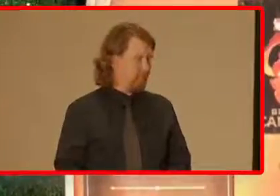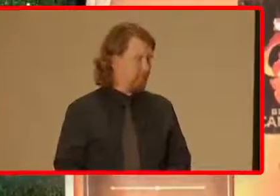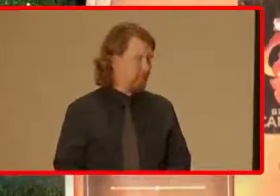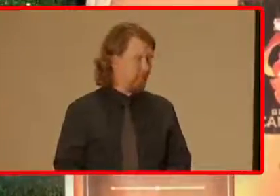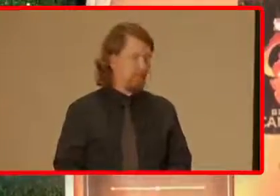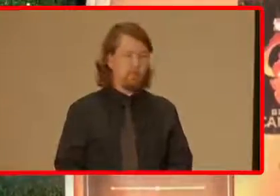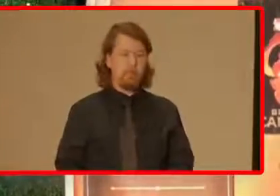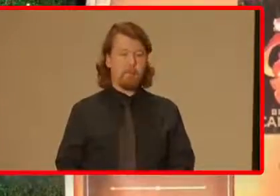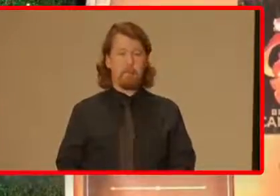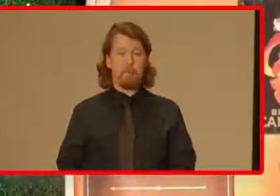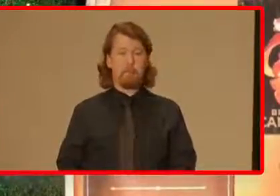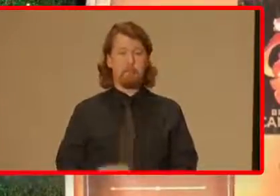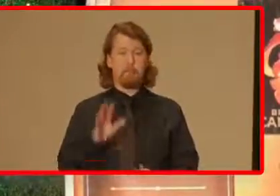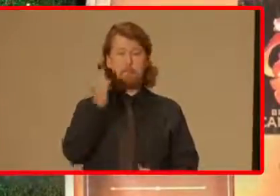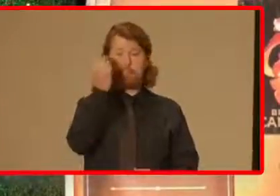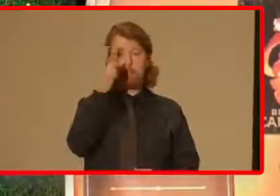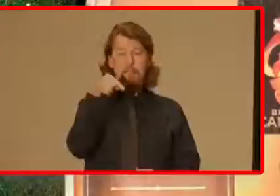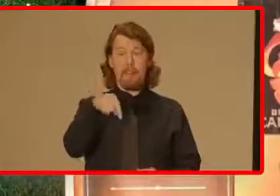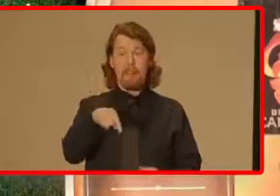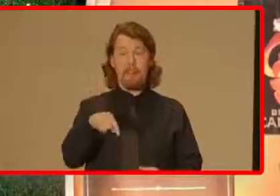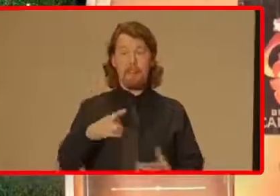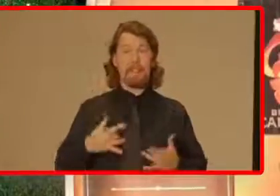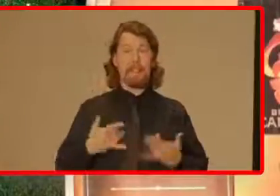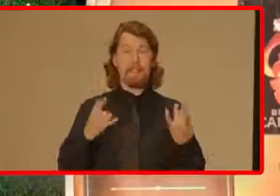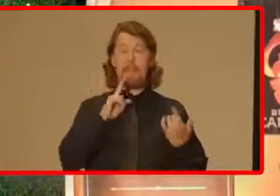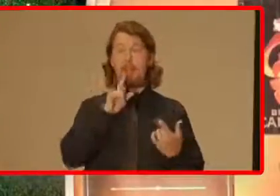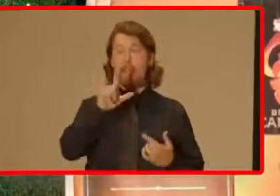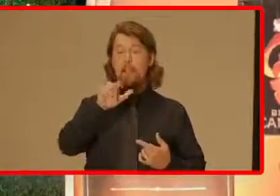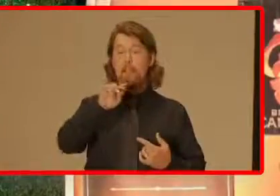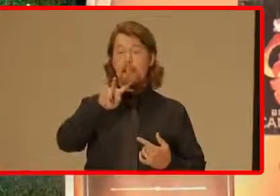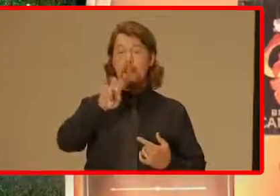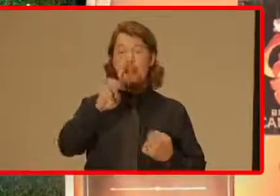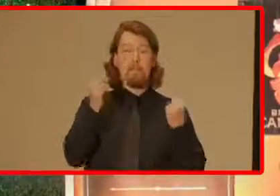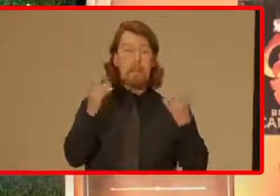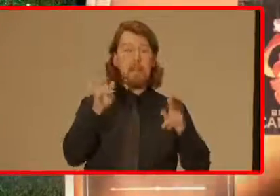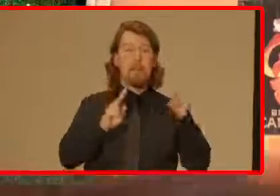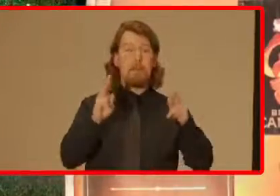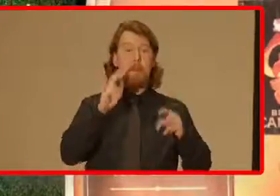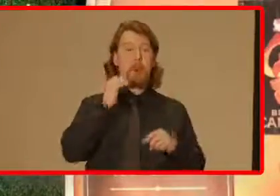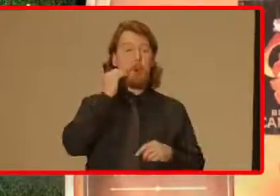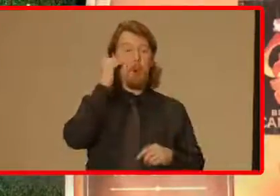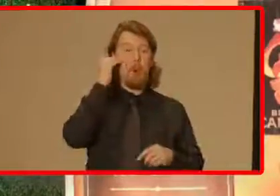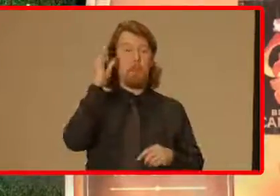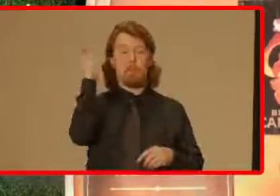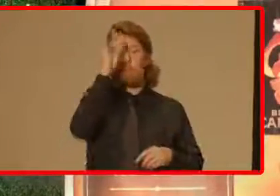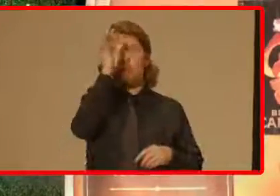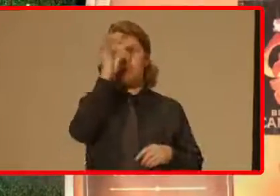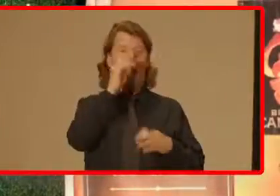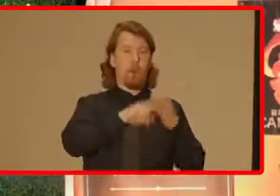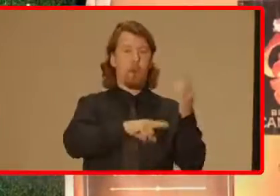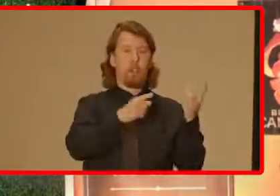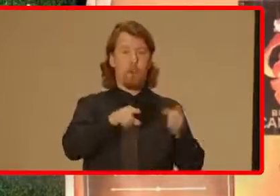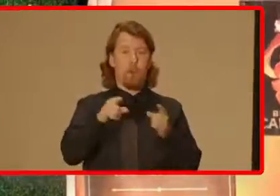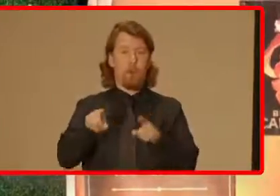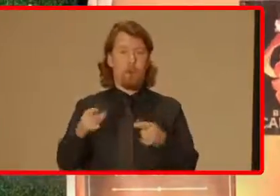So this is a live event, so there's a lot of people at home who don't know what is going on right